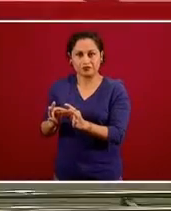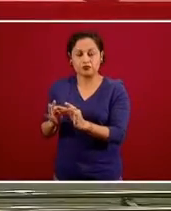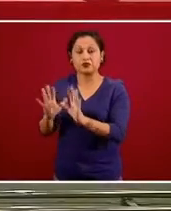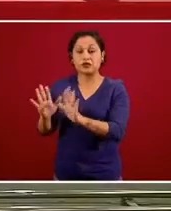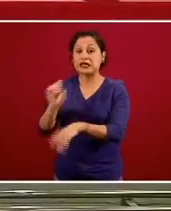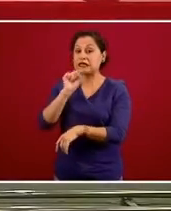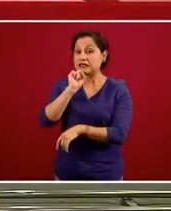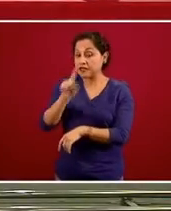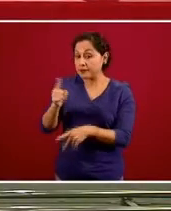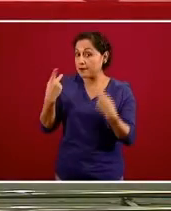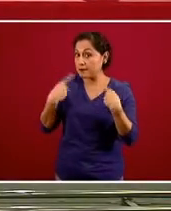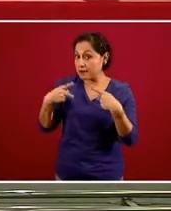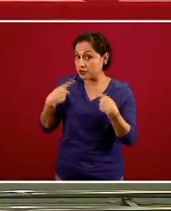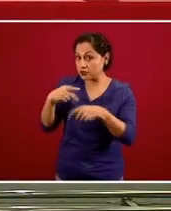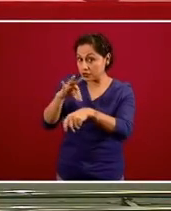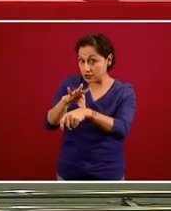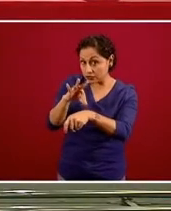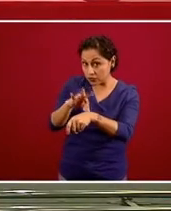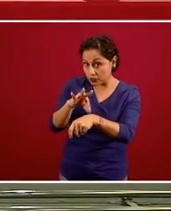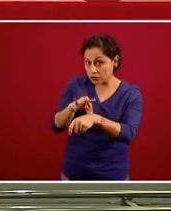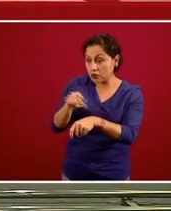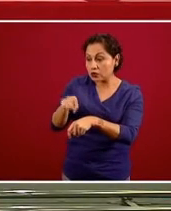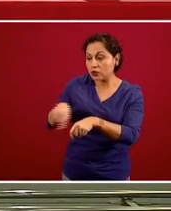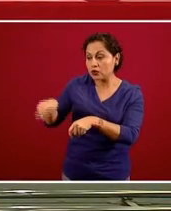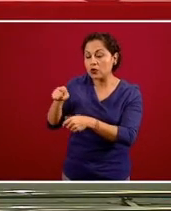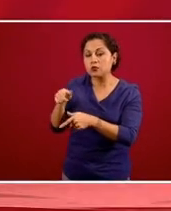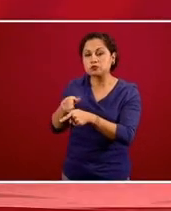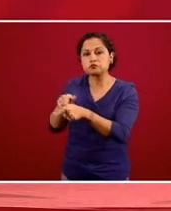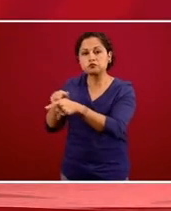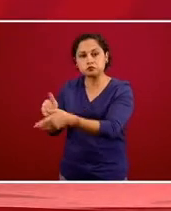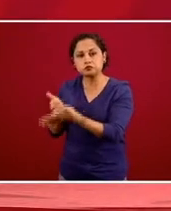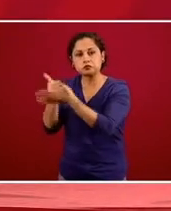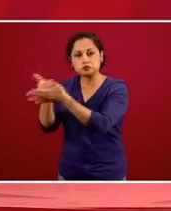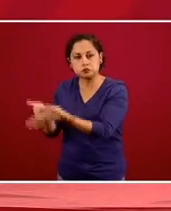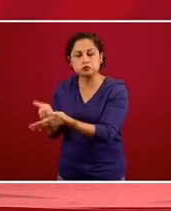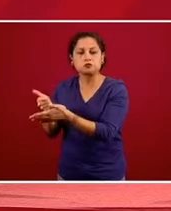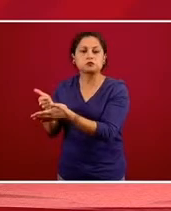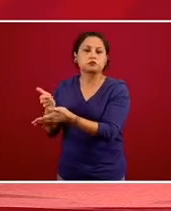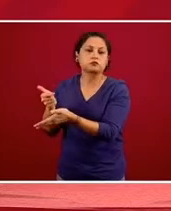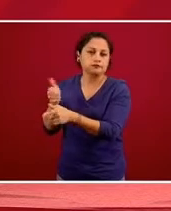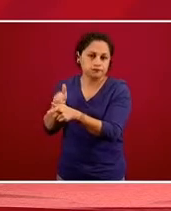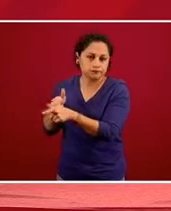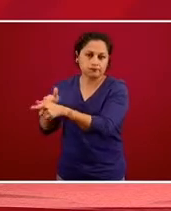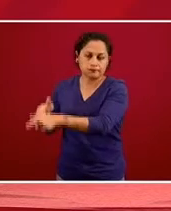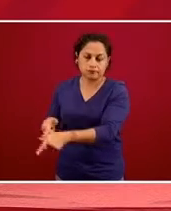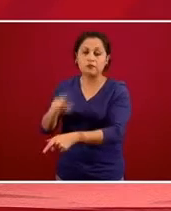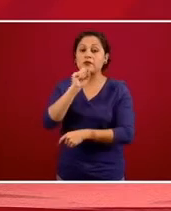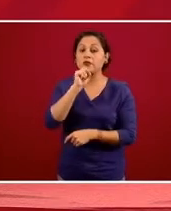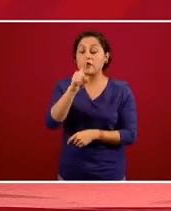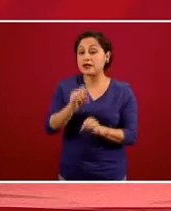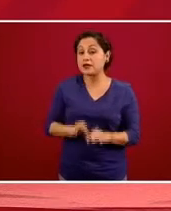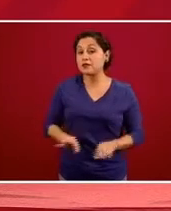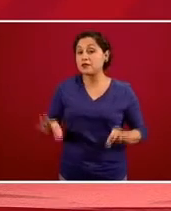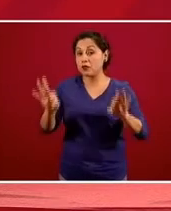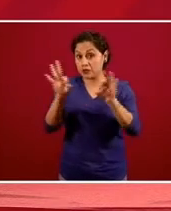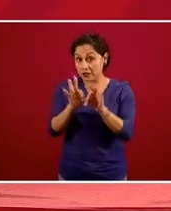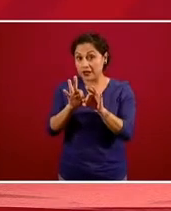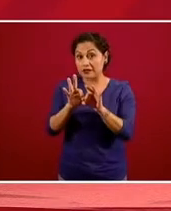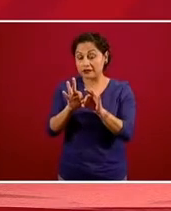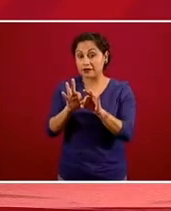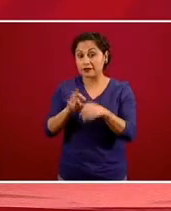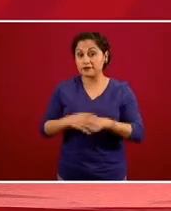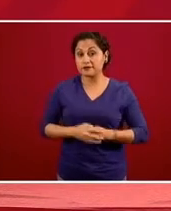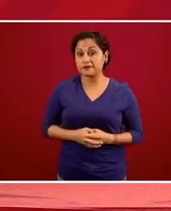and they also require to have better and more strict personal protection measures and